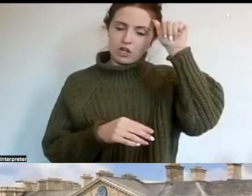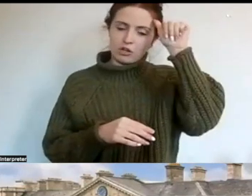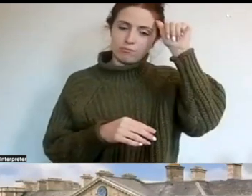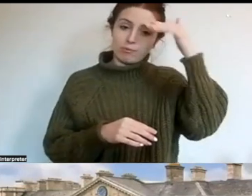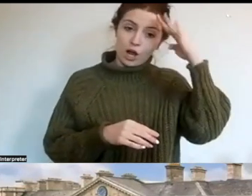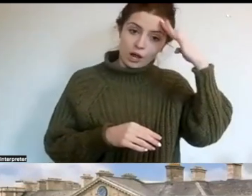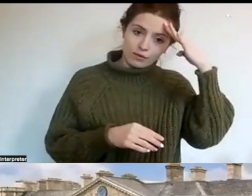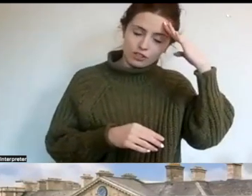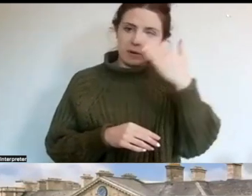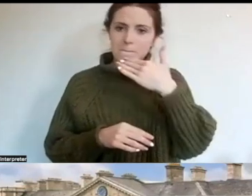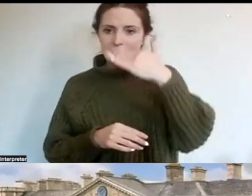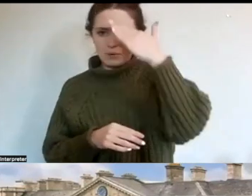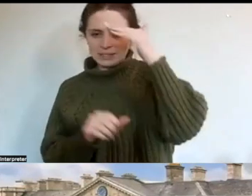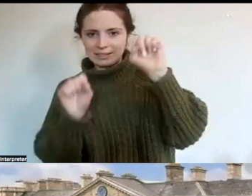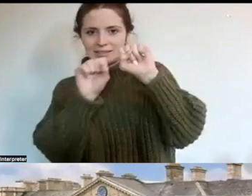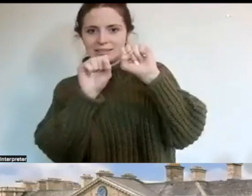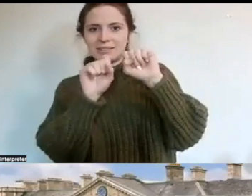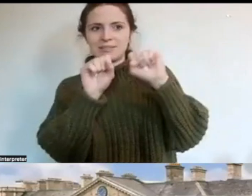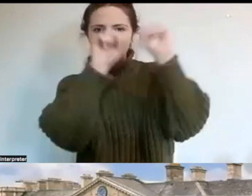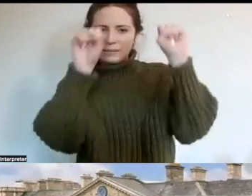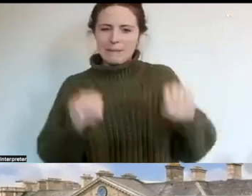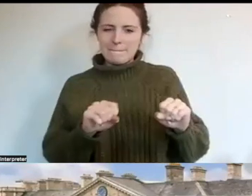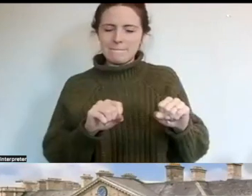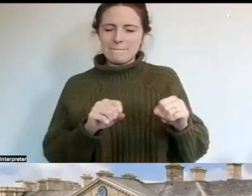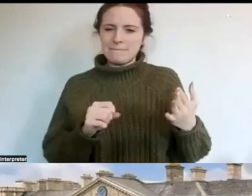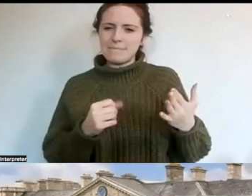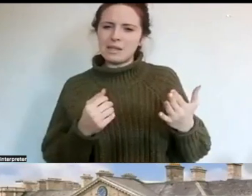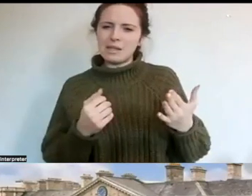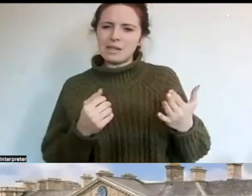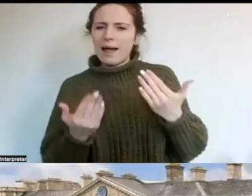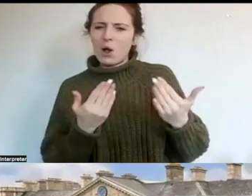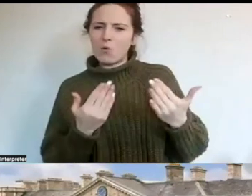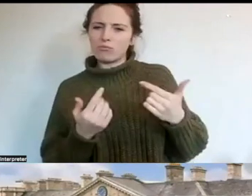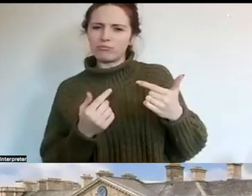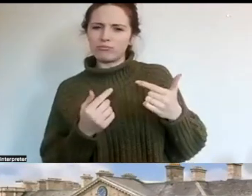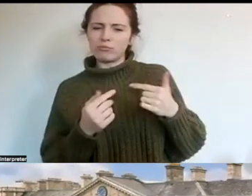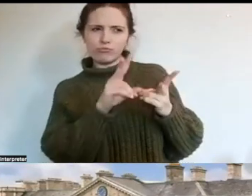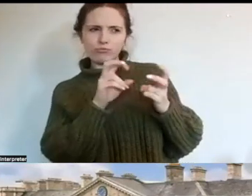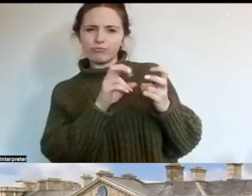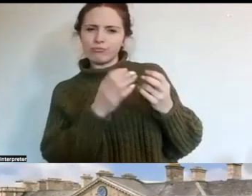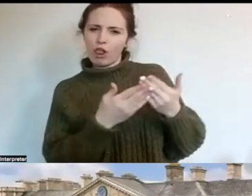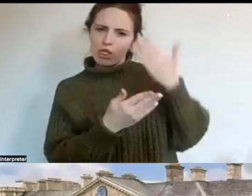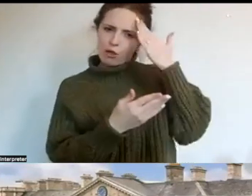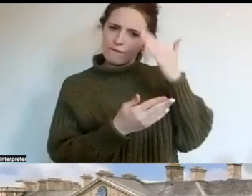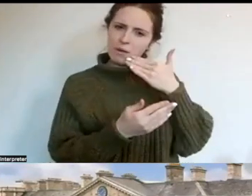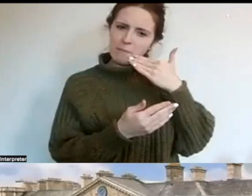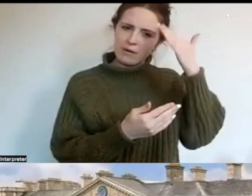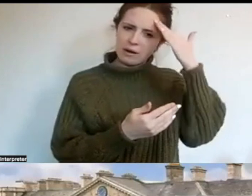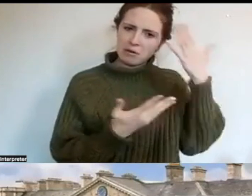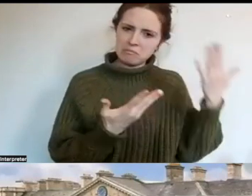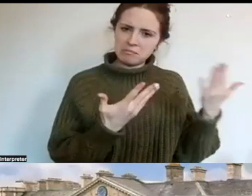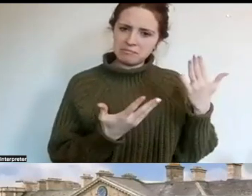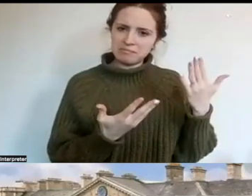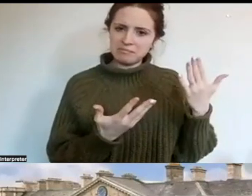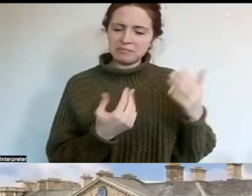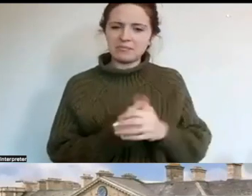the US systems. What learning maybe is there for us from the US? Well, you know, I always say